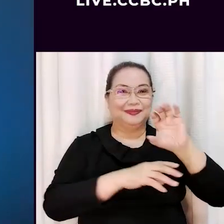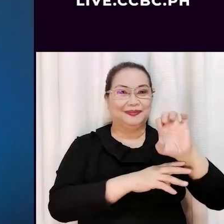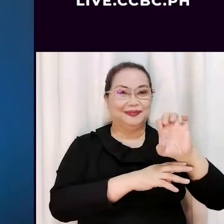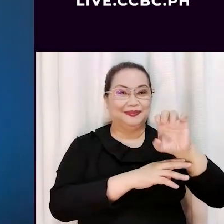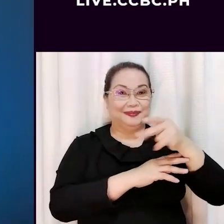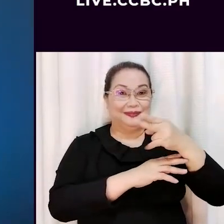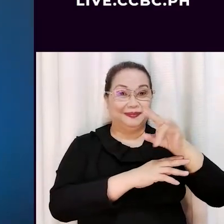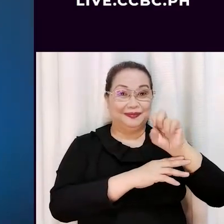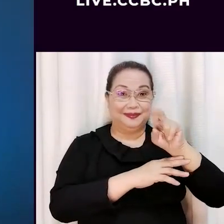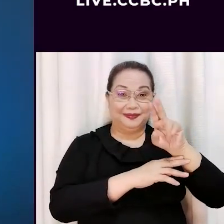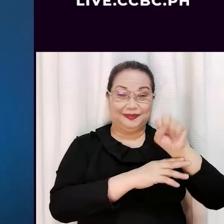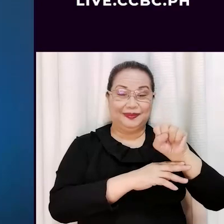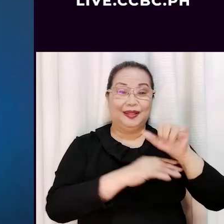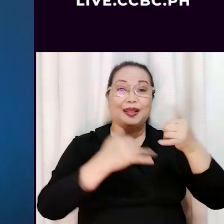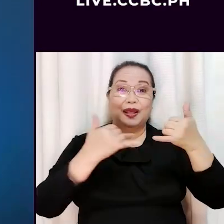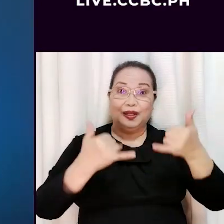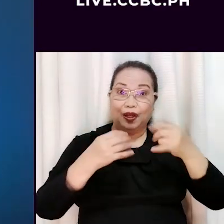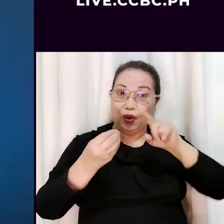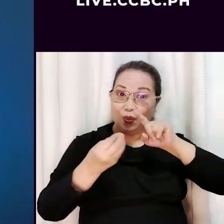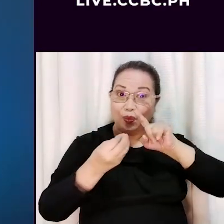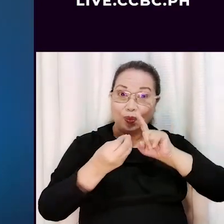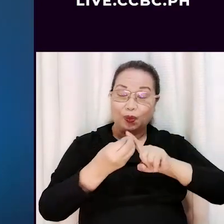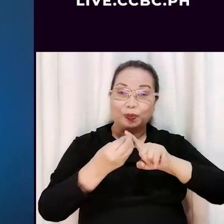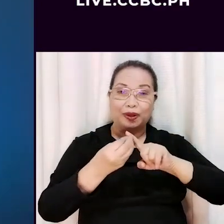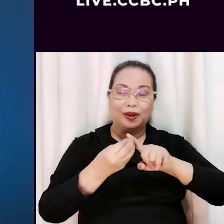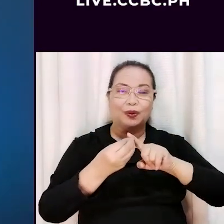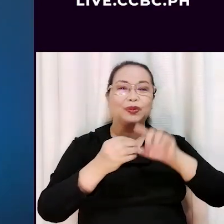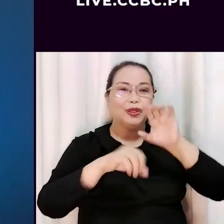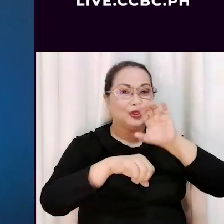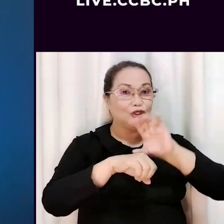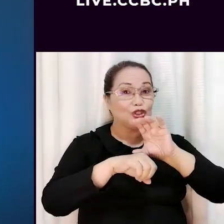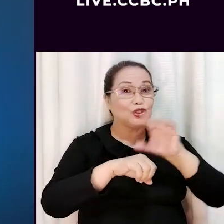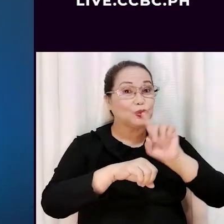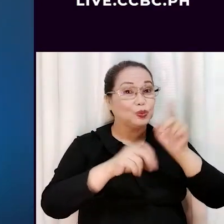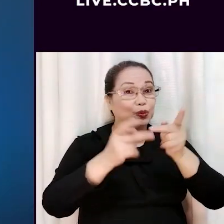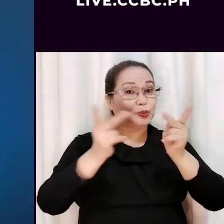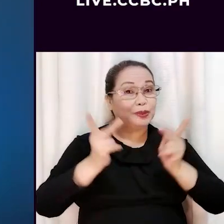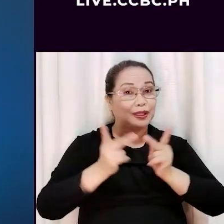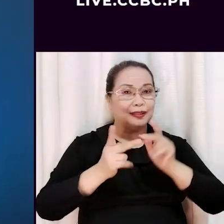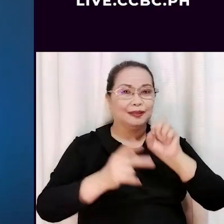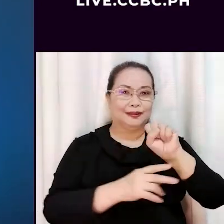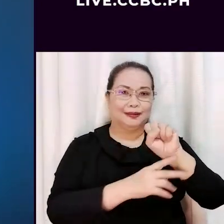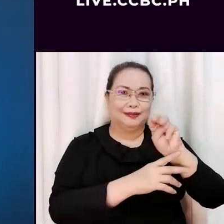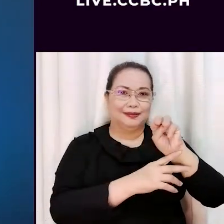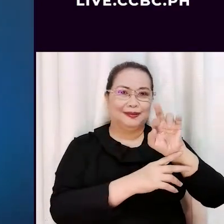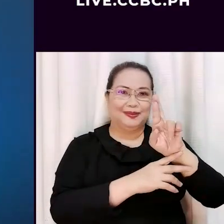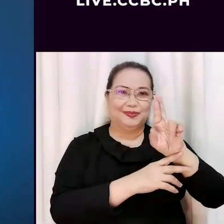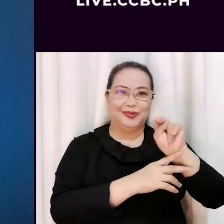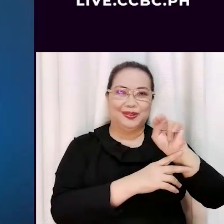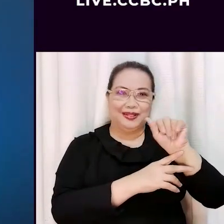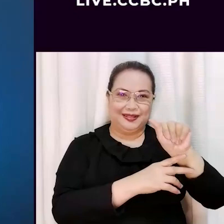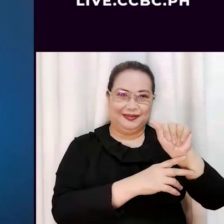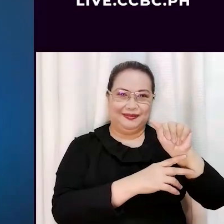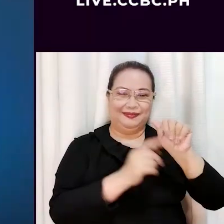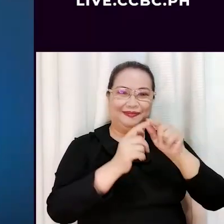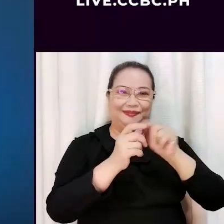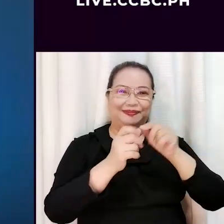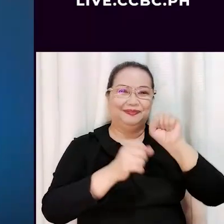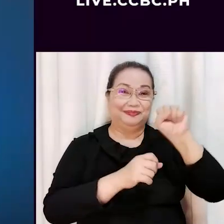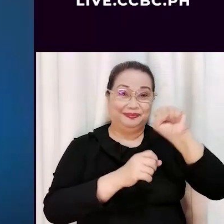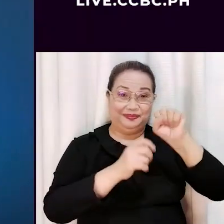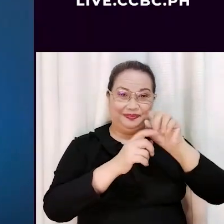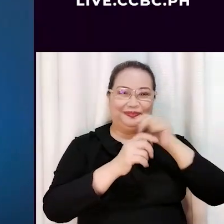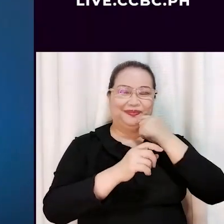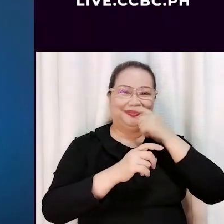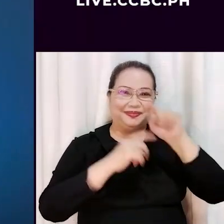looking at the church of Smyrna today, which is the second church. So as we look at the seven churches, before